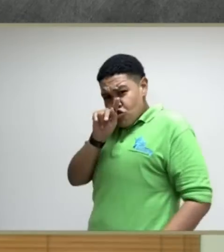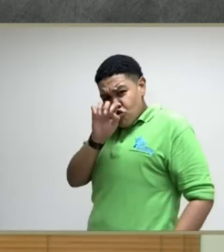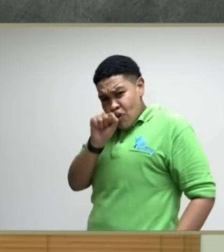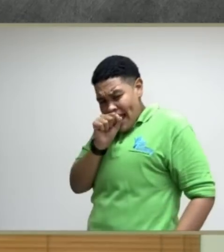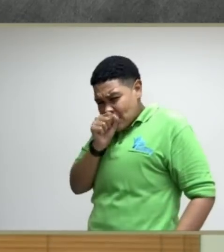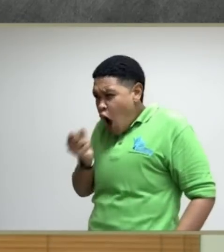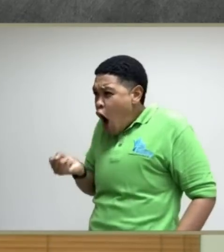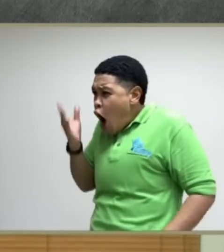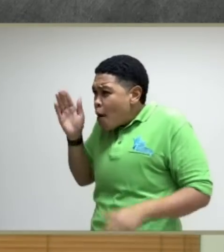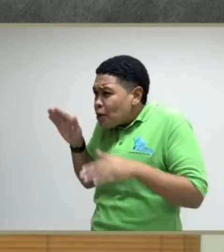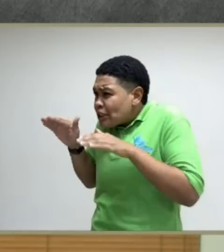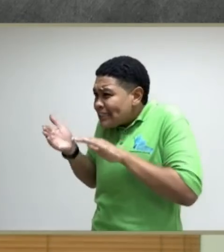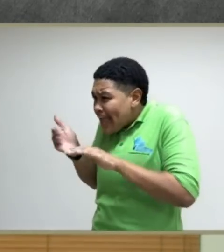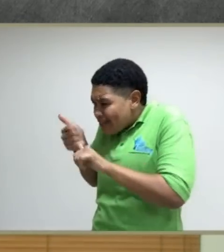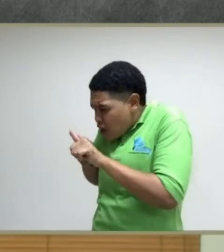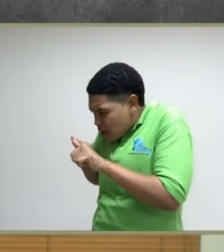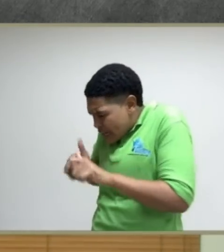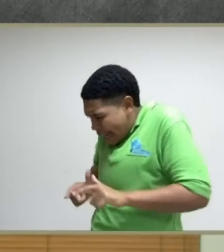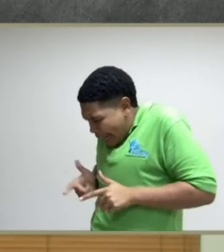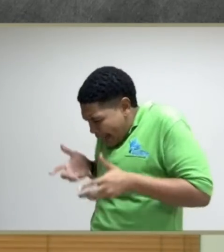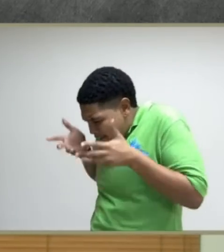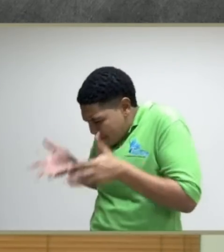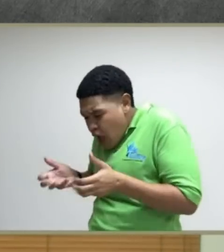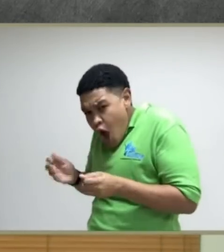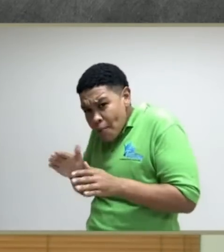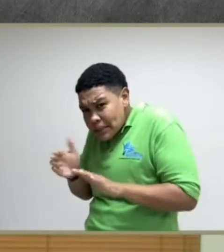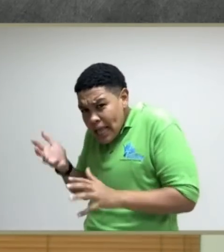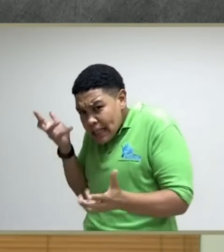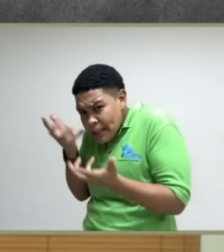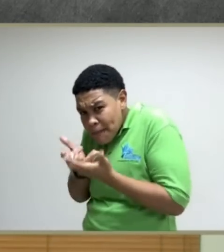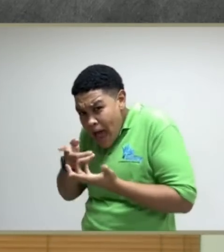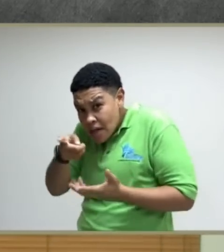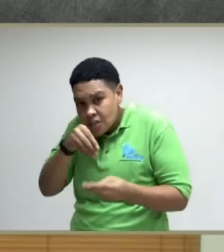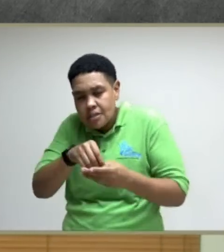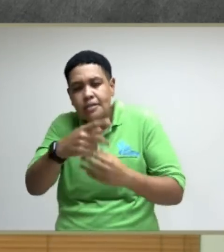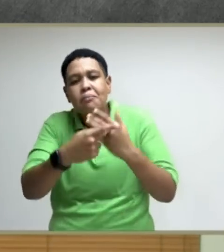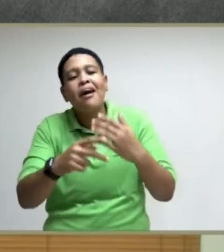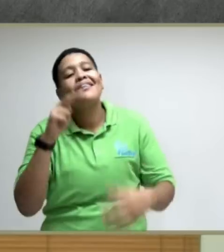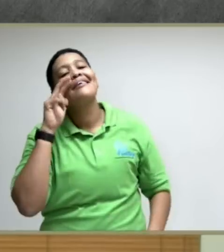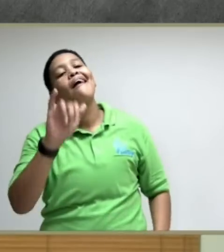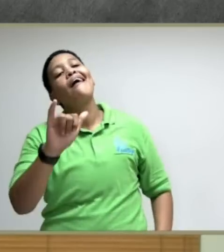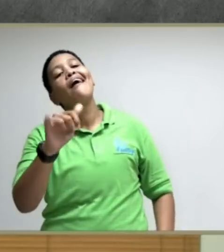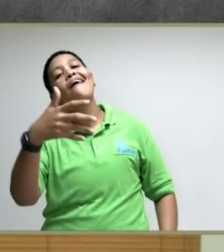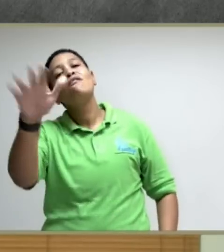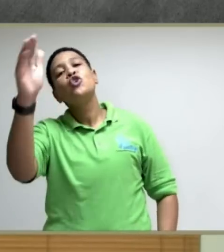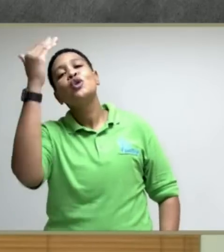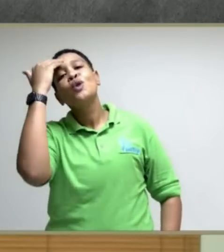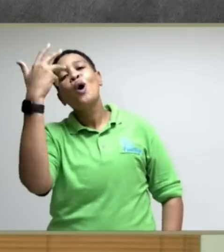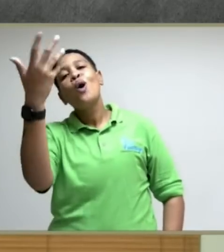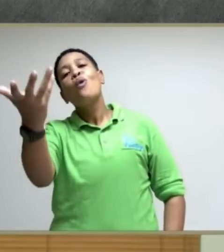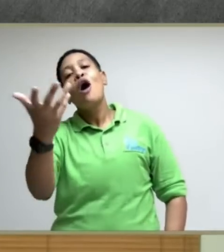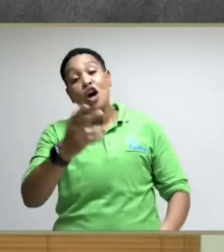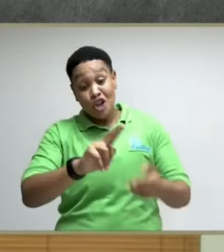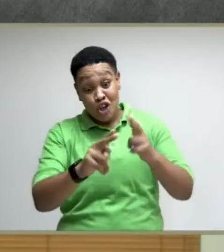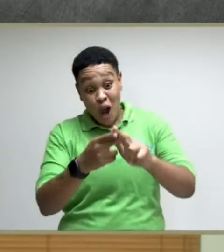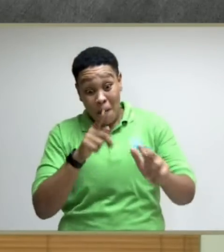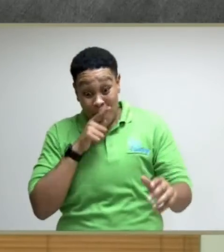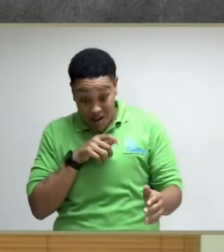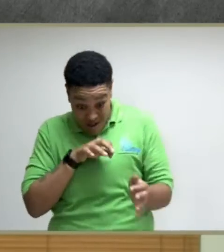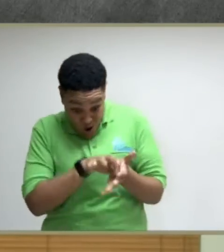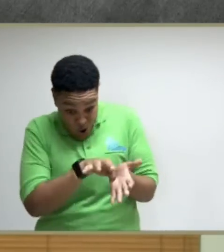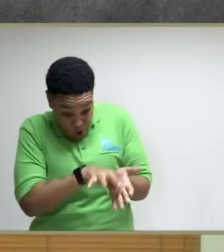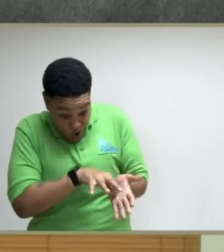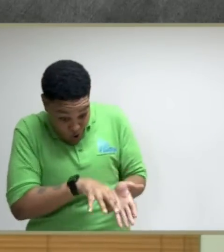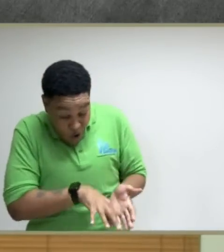of deaths per population in that parish, you will see that the number of cases